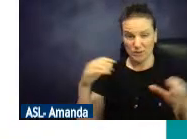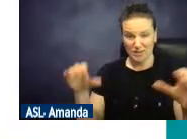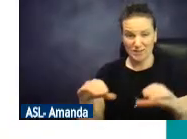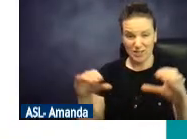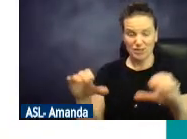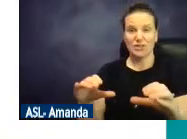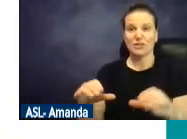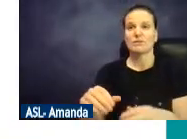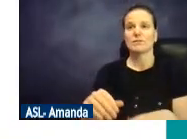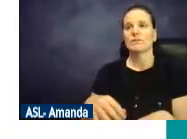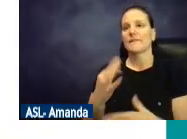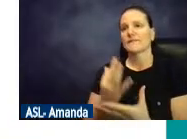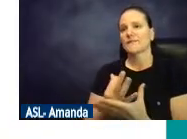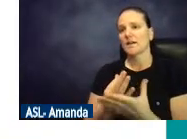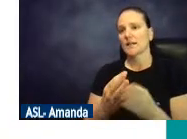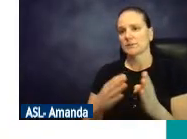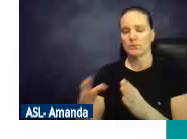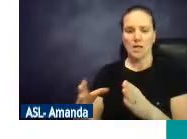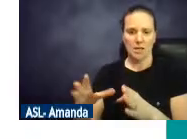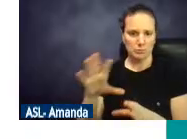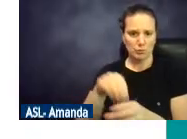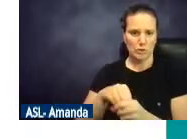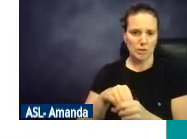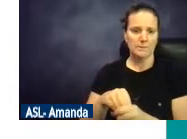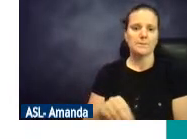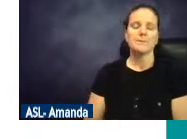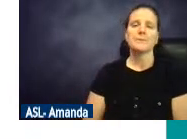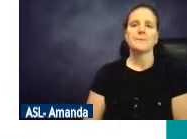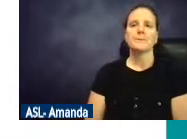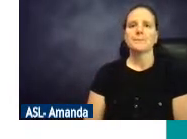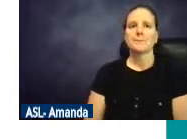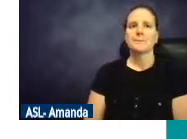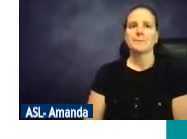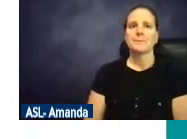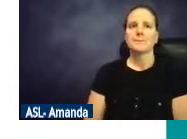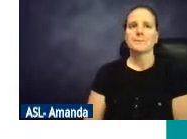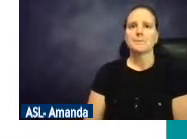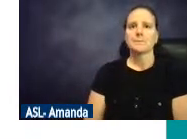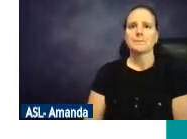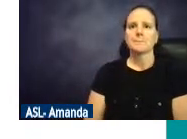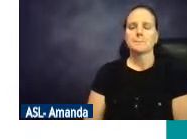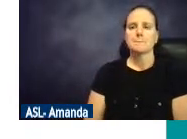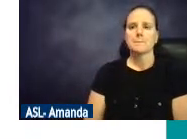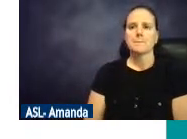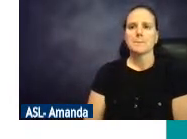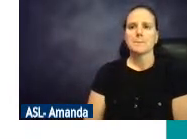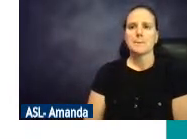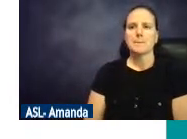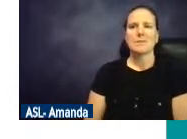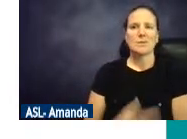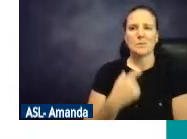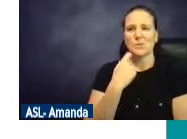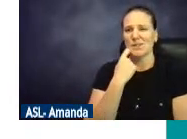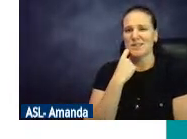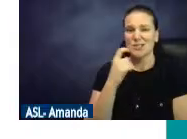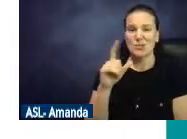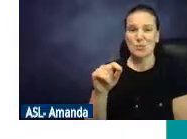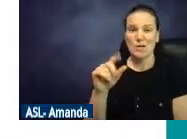and the finance plan that came with it was contrary to what most people say, is fairly recent,